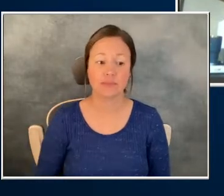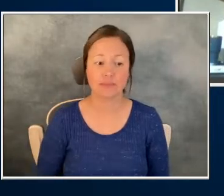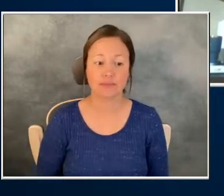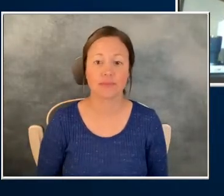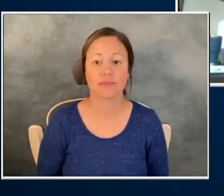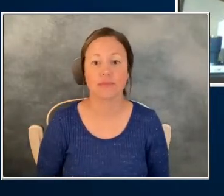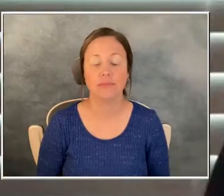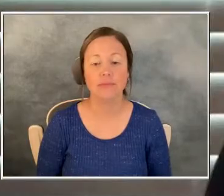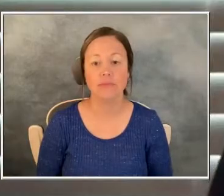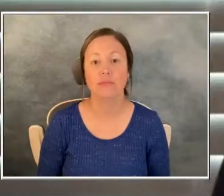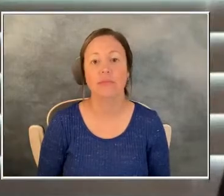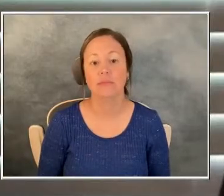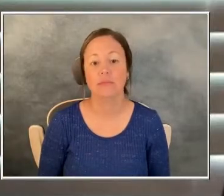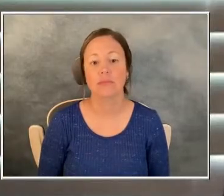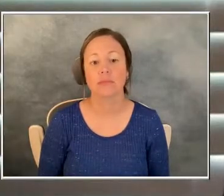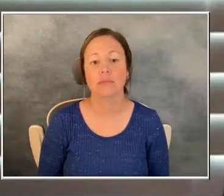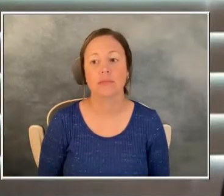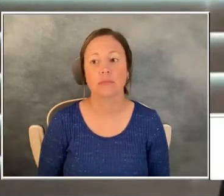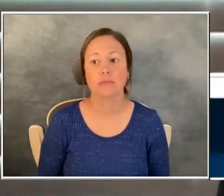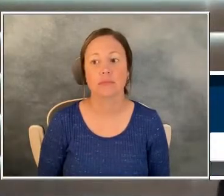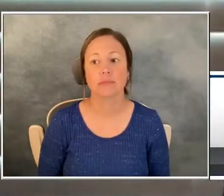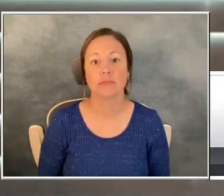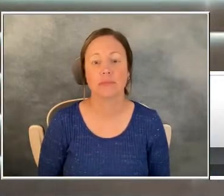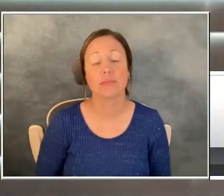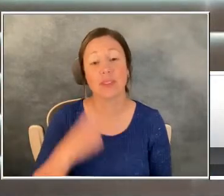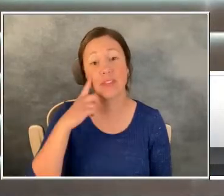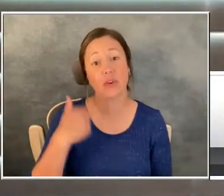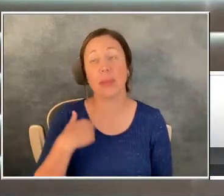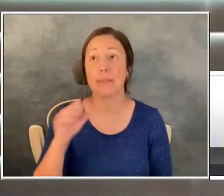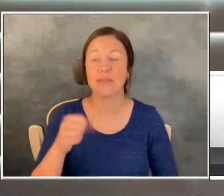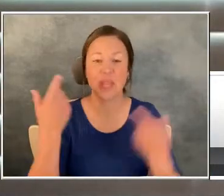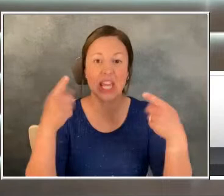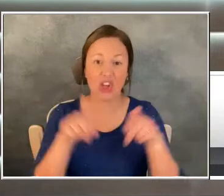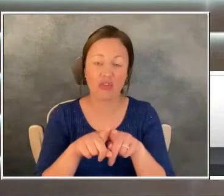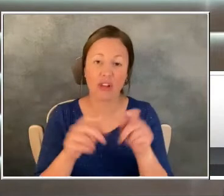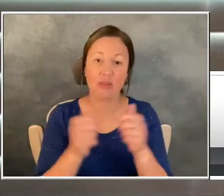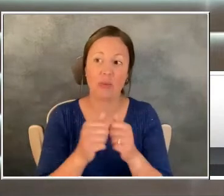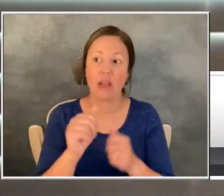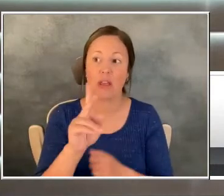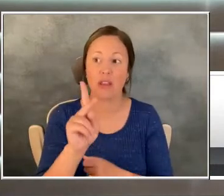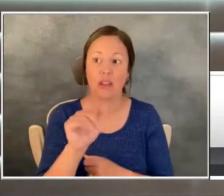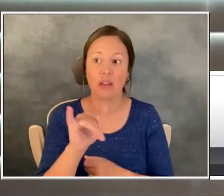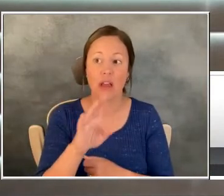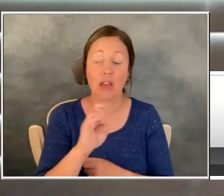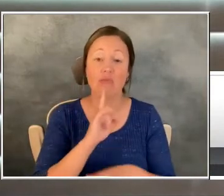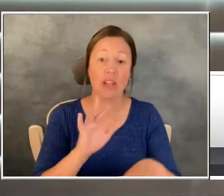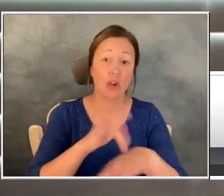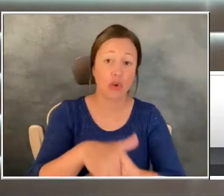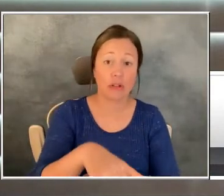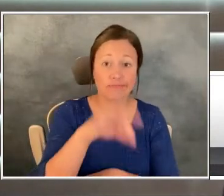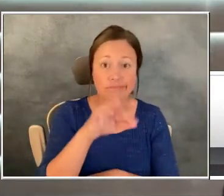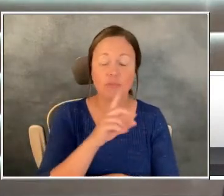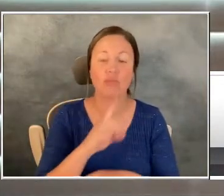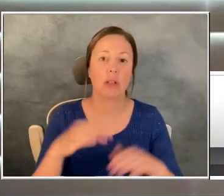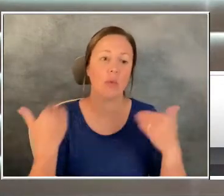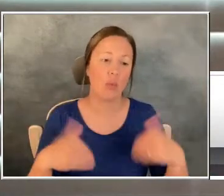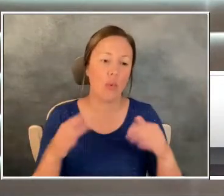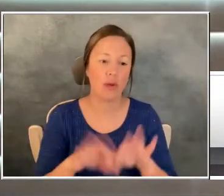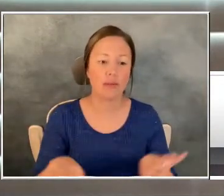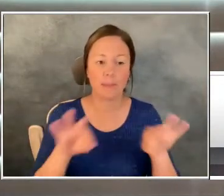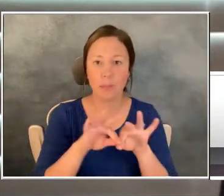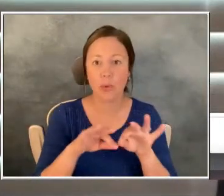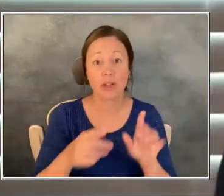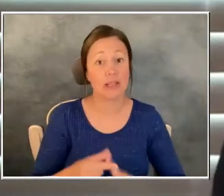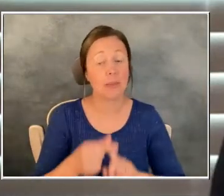I think for me, obviously I agree with Kyle. Early detection is huge with any kind of cancer, especially with